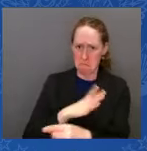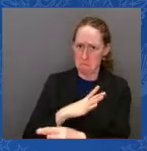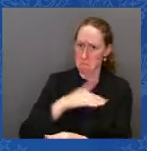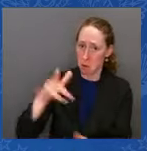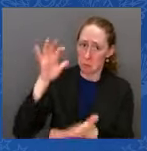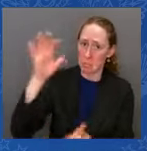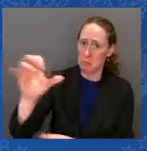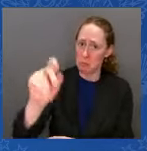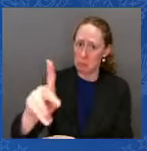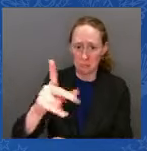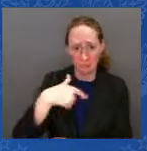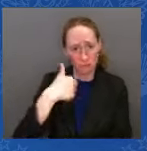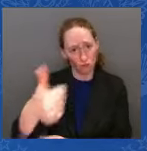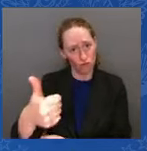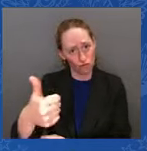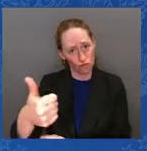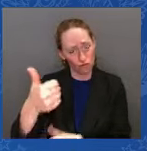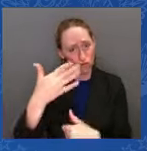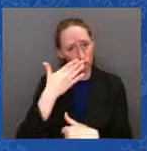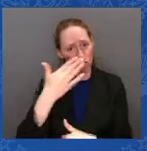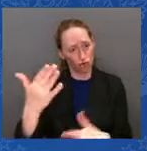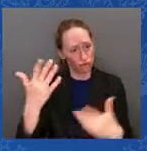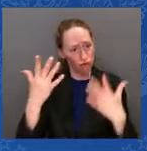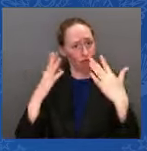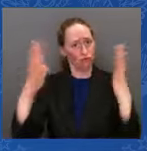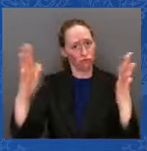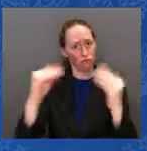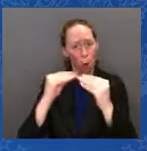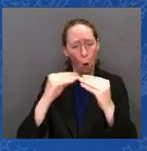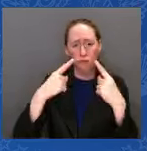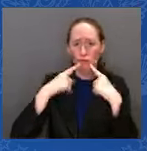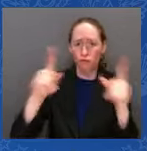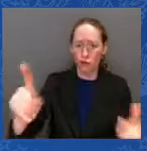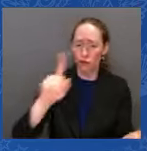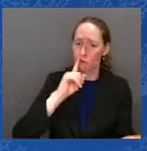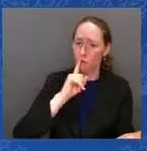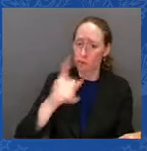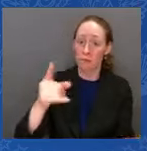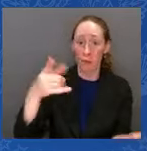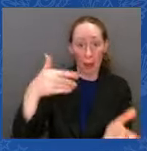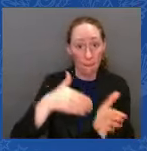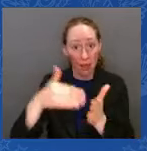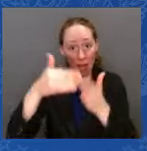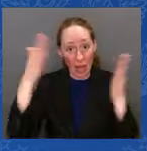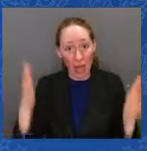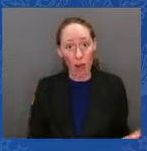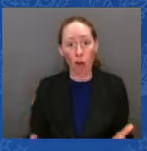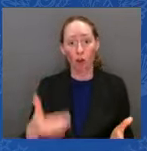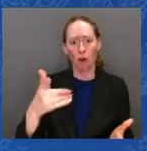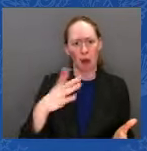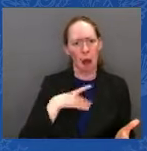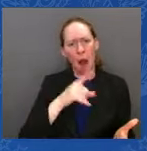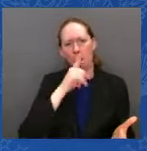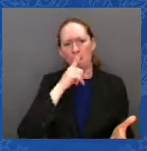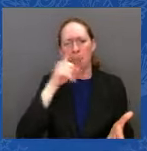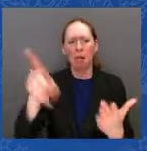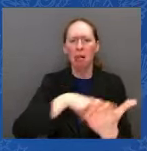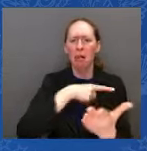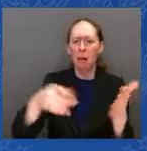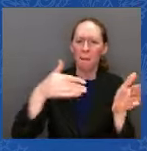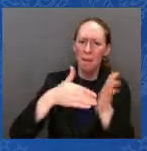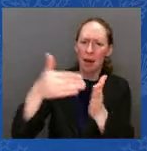that. And if you want to be, if you're a multimillionaire, I'm not trying to say that can't happen. But at least pay something.